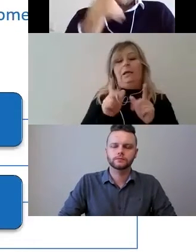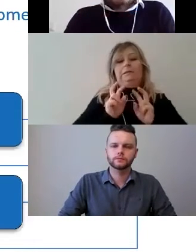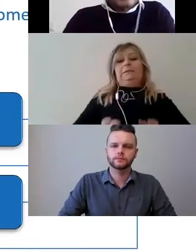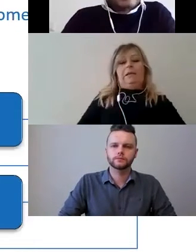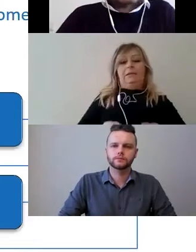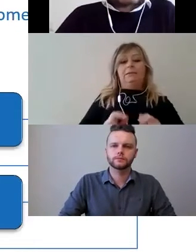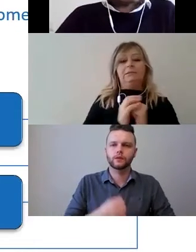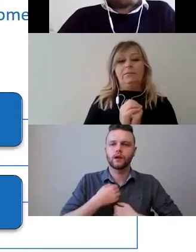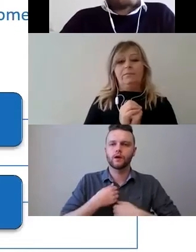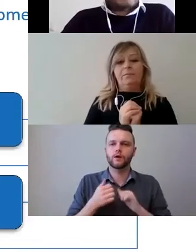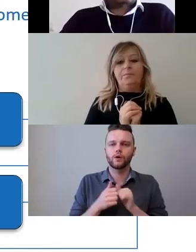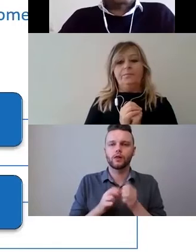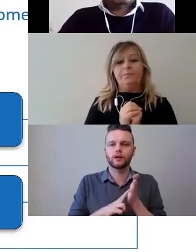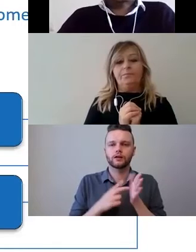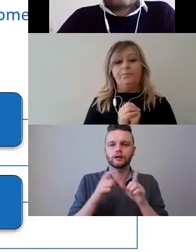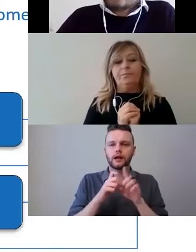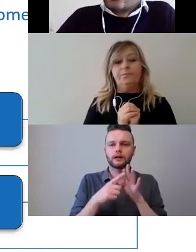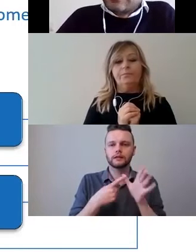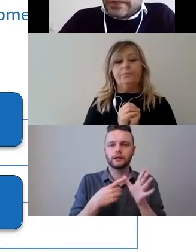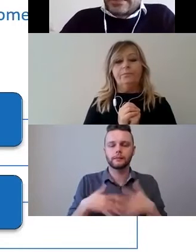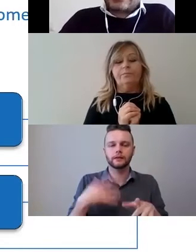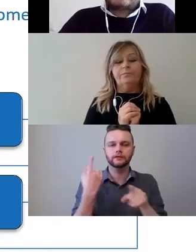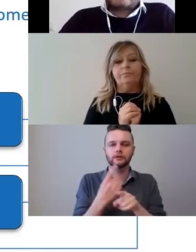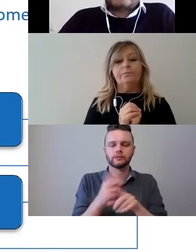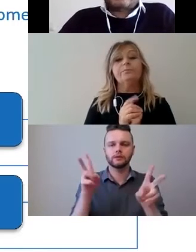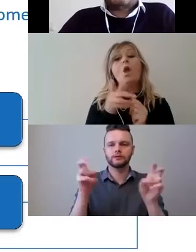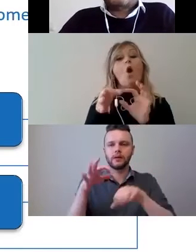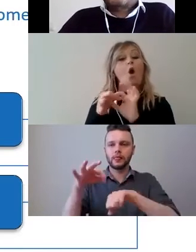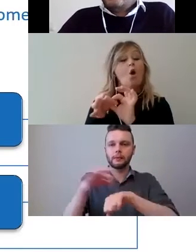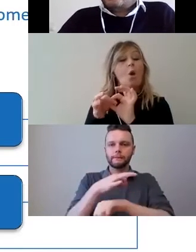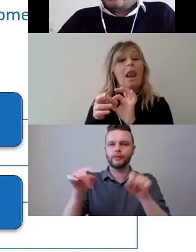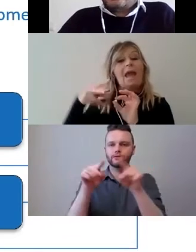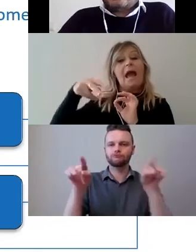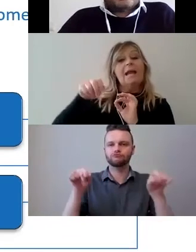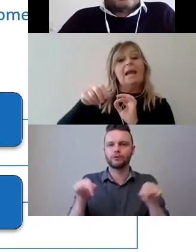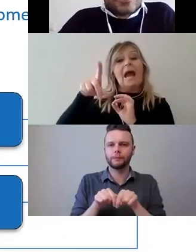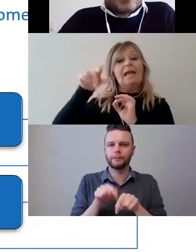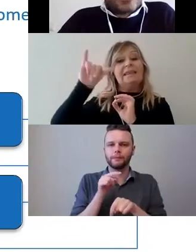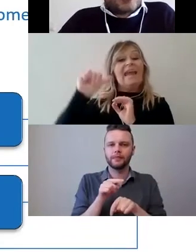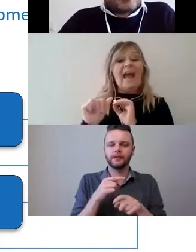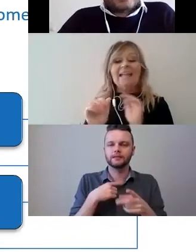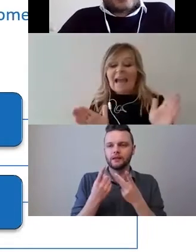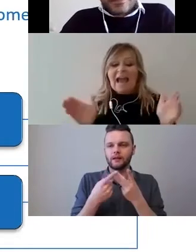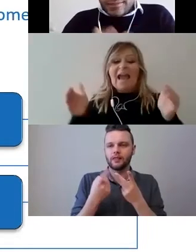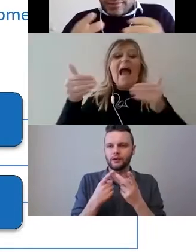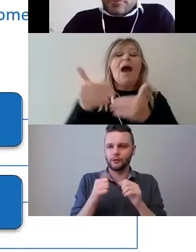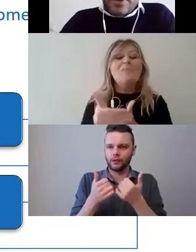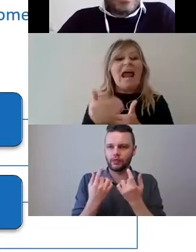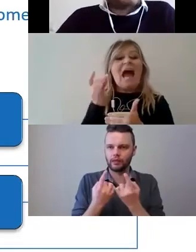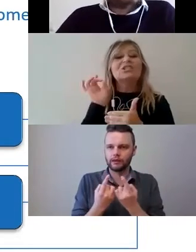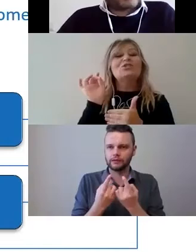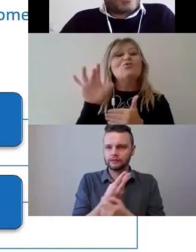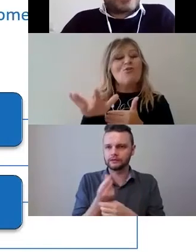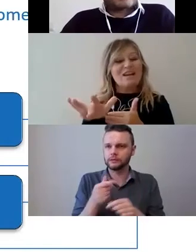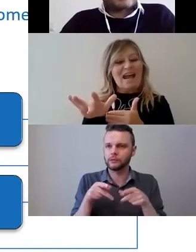Our colleague Nadia was mentioning the blue room, that it's another good thing, that it's in some